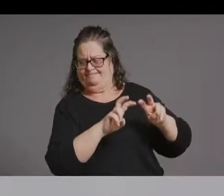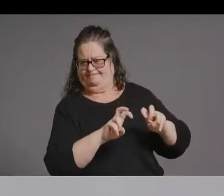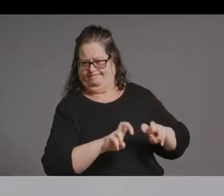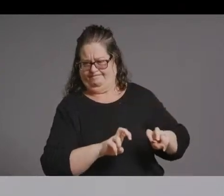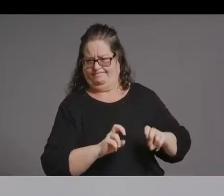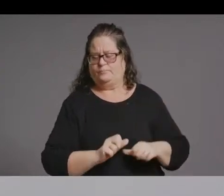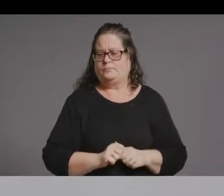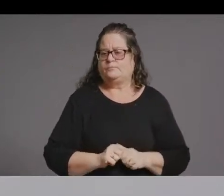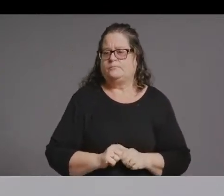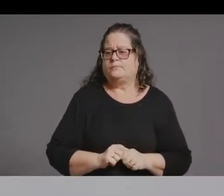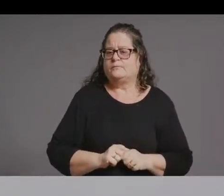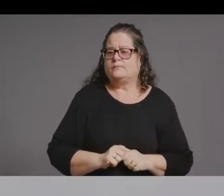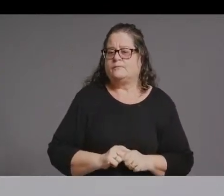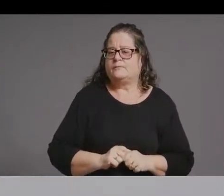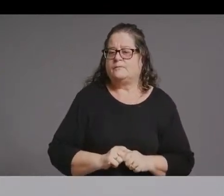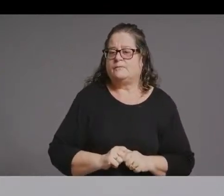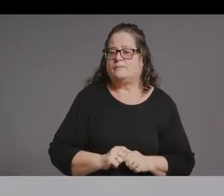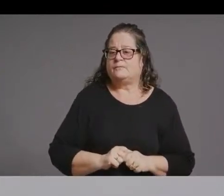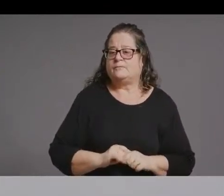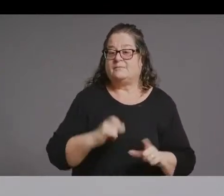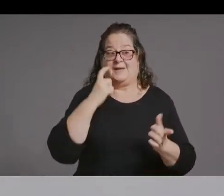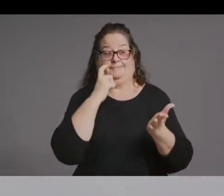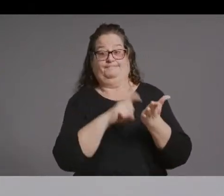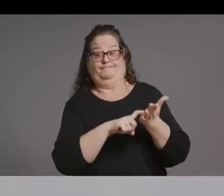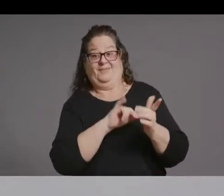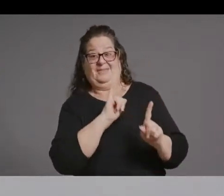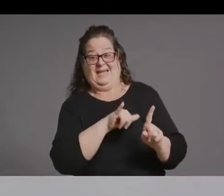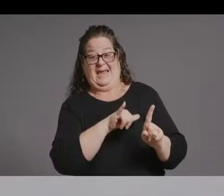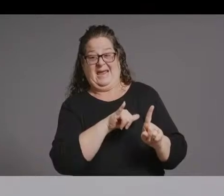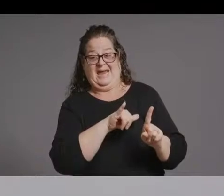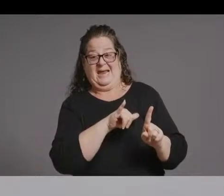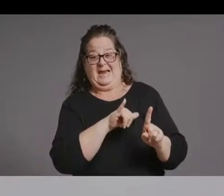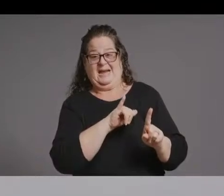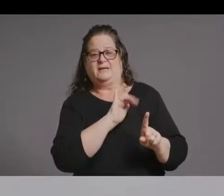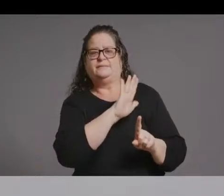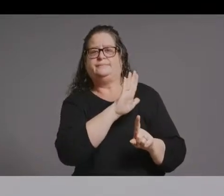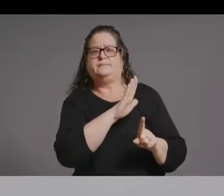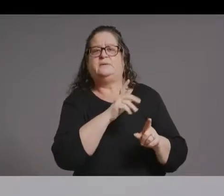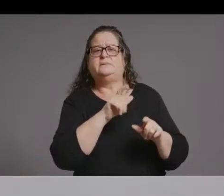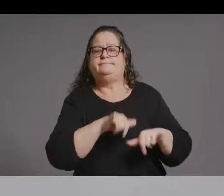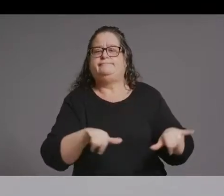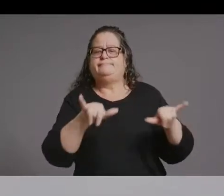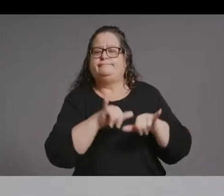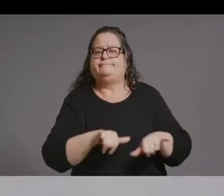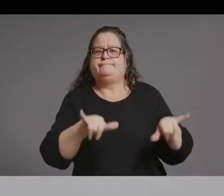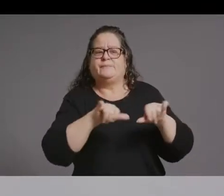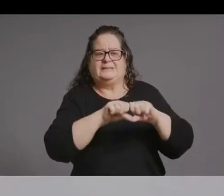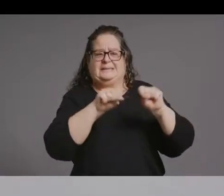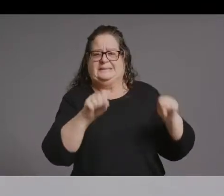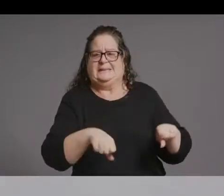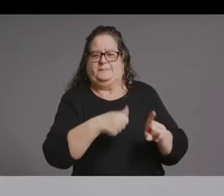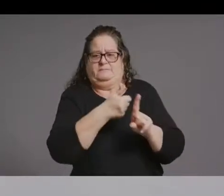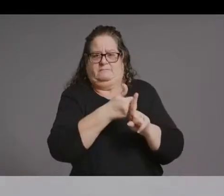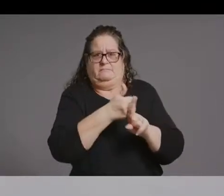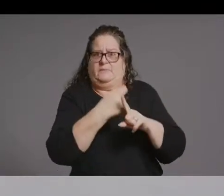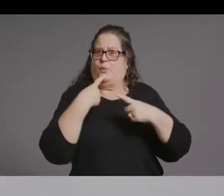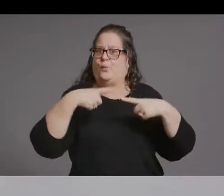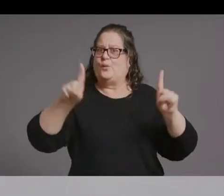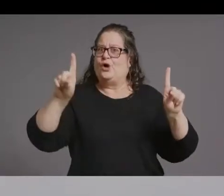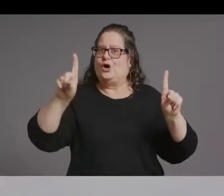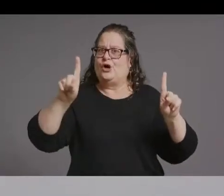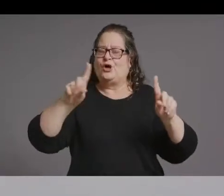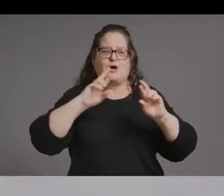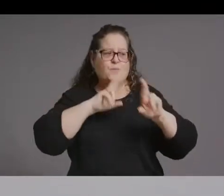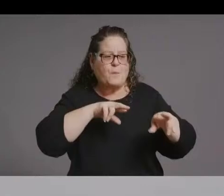working. But it is, you know, it's been 6 reported cases so far out of 6.8 million doses administered. So it's about